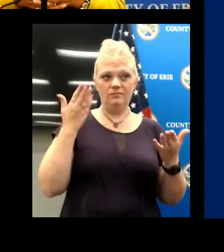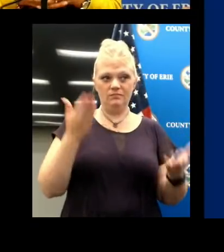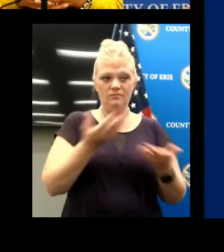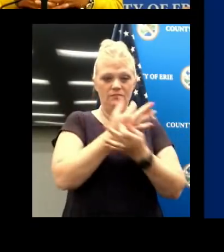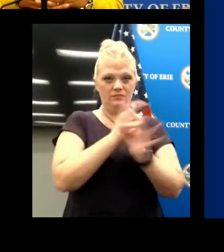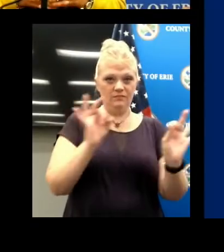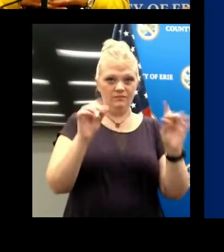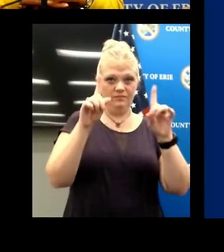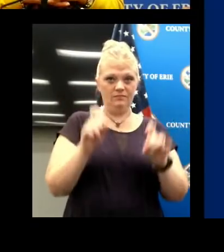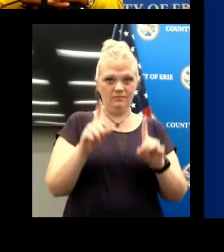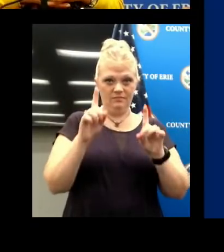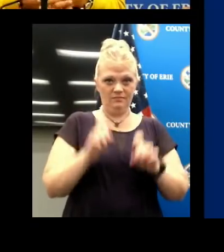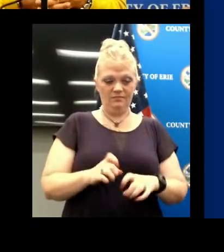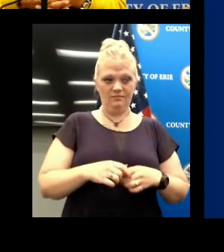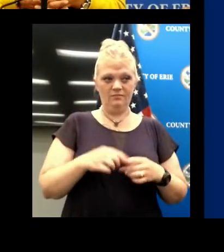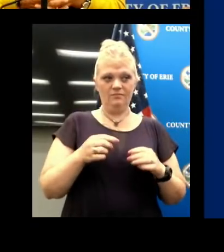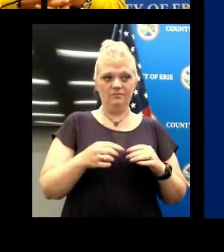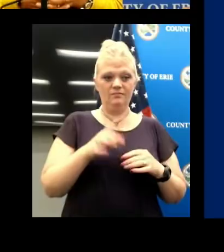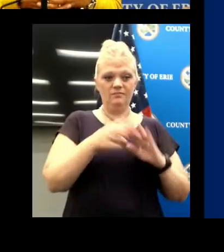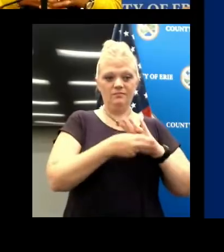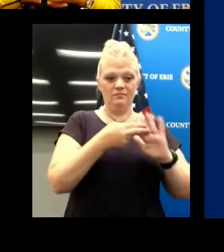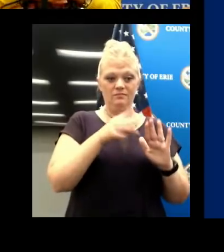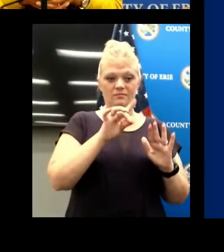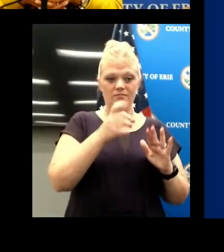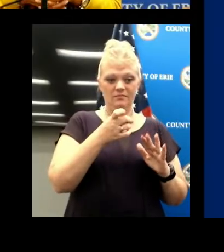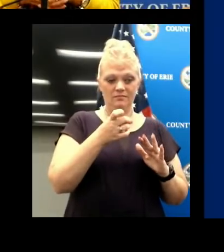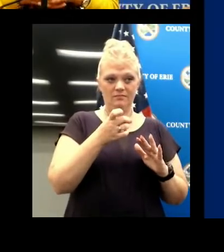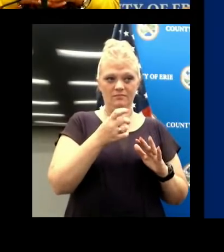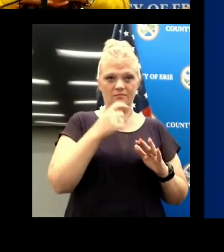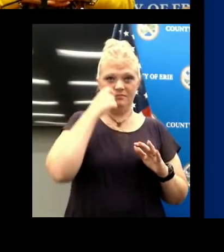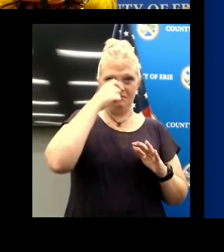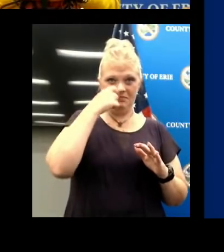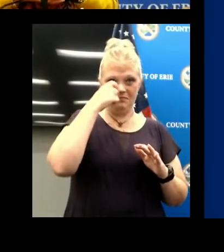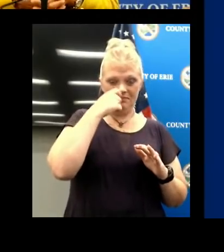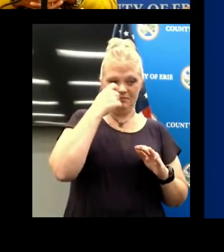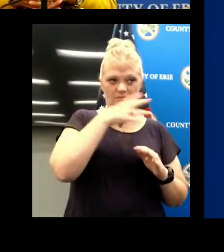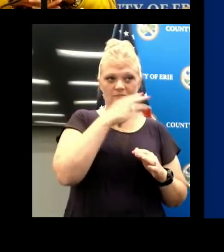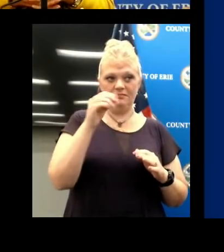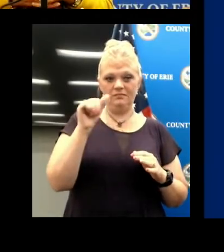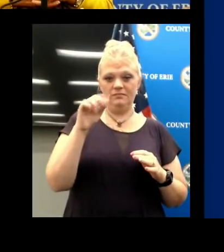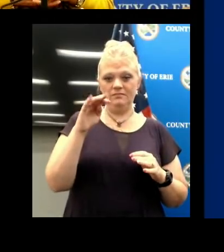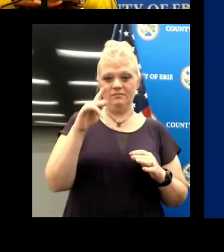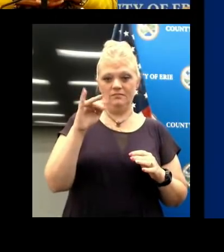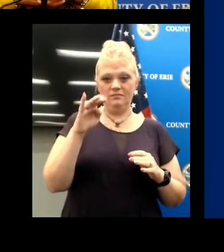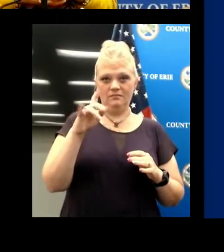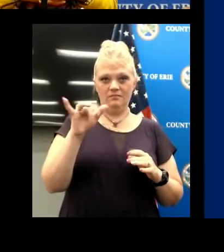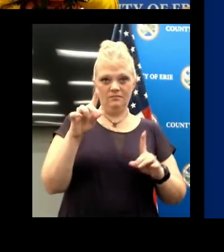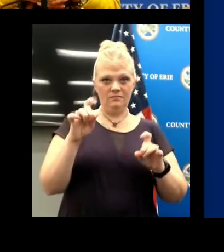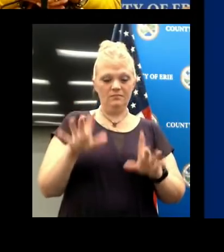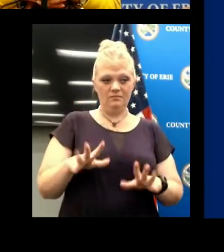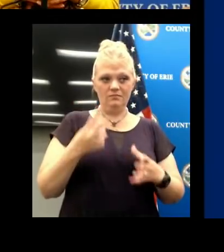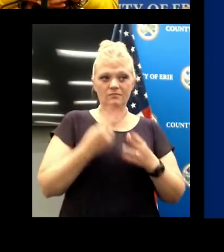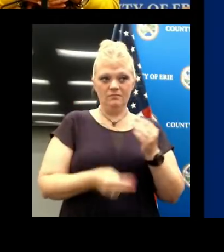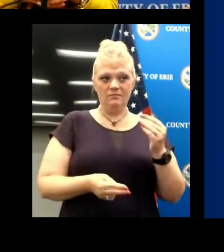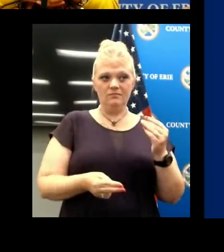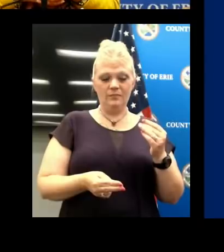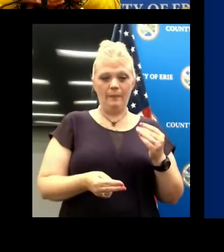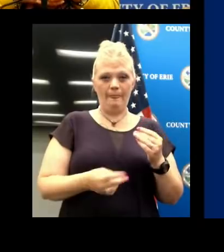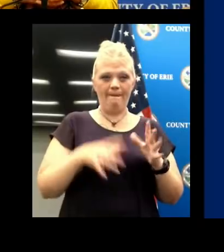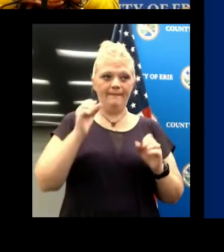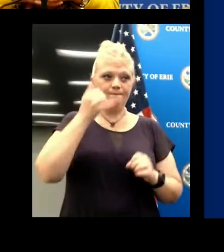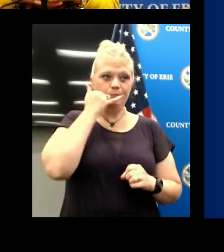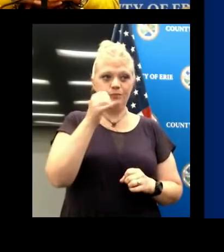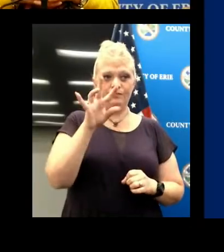free testing, both diagnostic testing, the nasal swab, and the antibody testing. So for both, you can